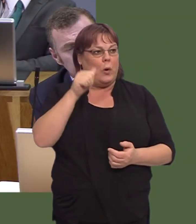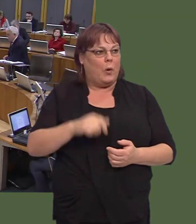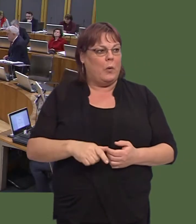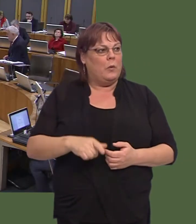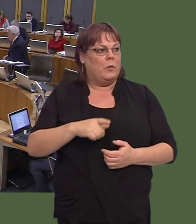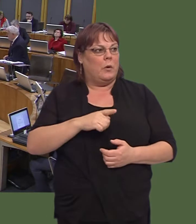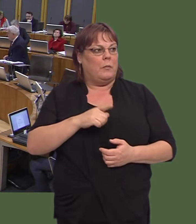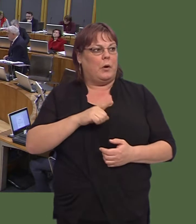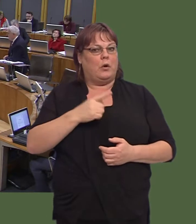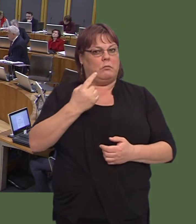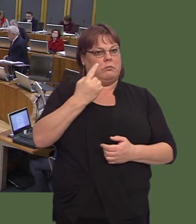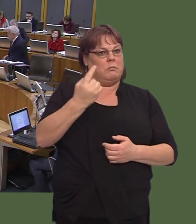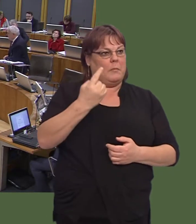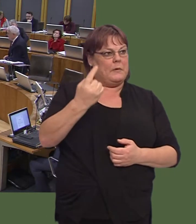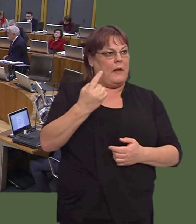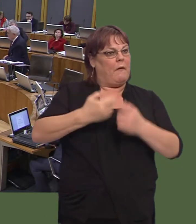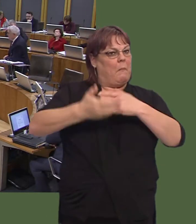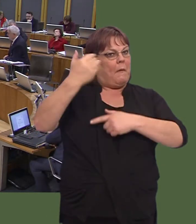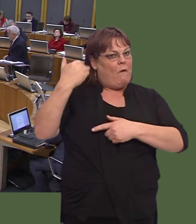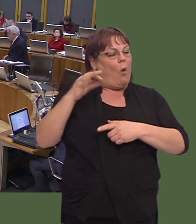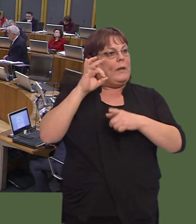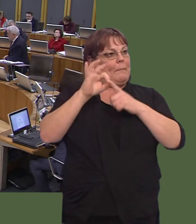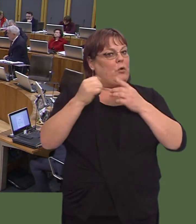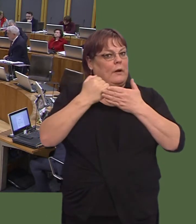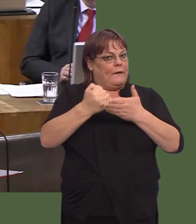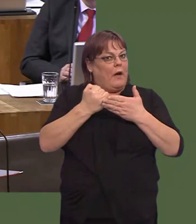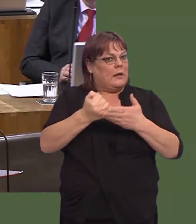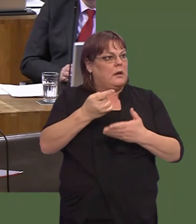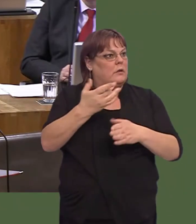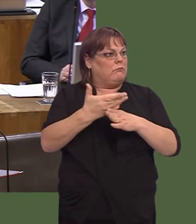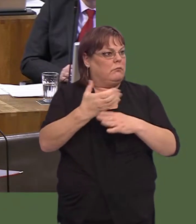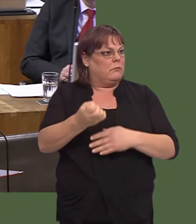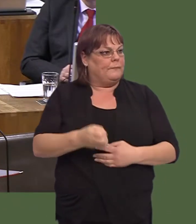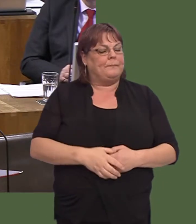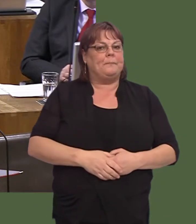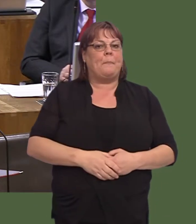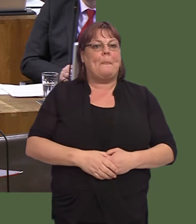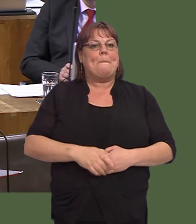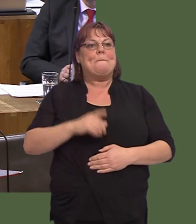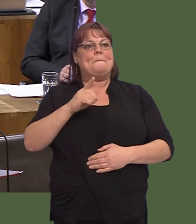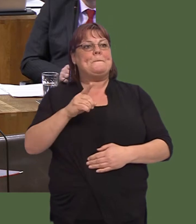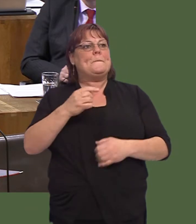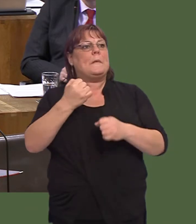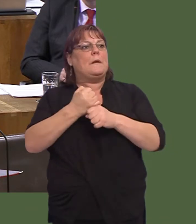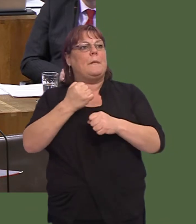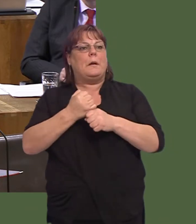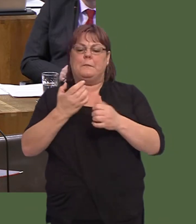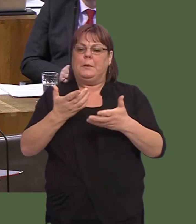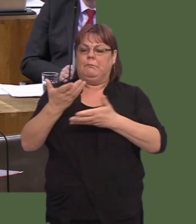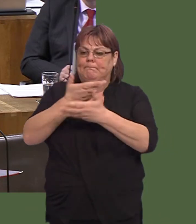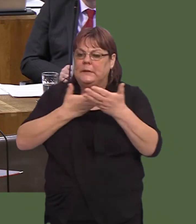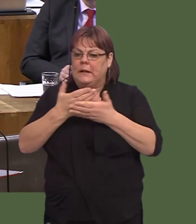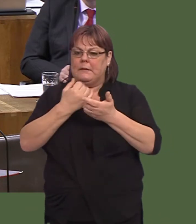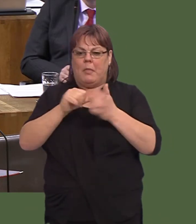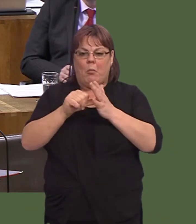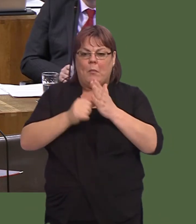who was a special advisor in the previous government. And there was a great deal of discussion within the government about some of the problems